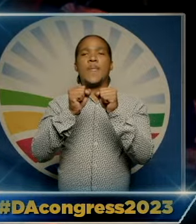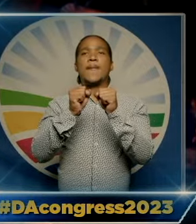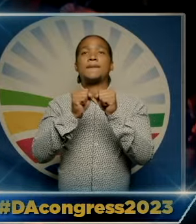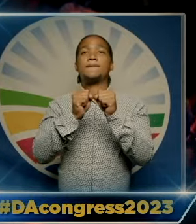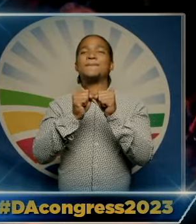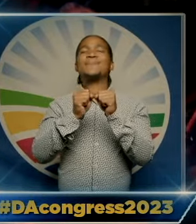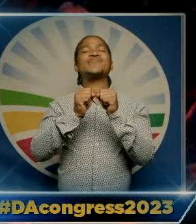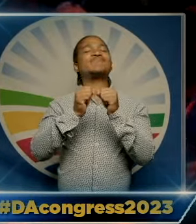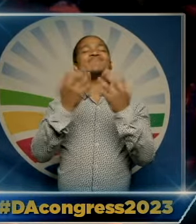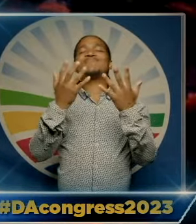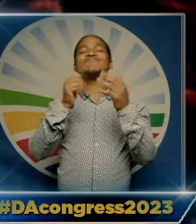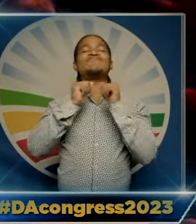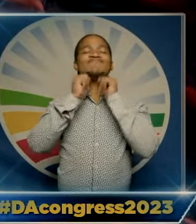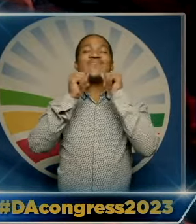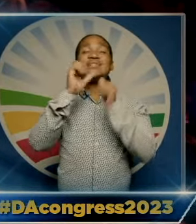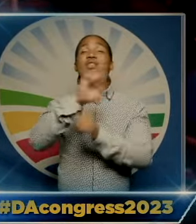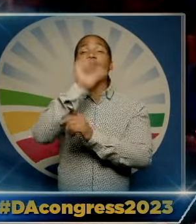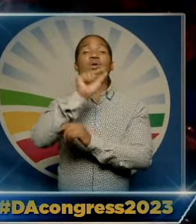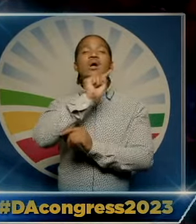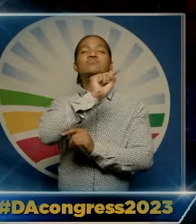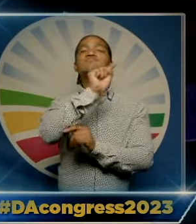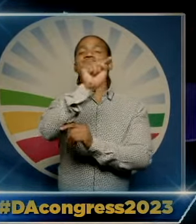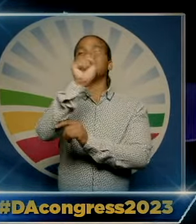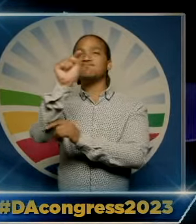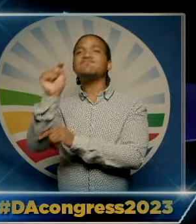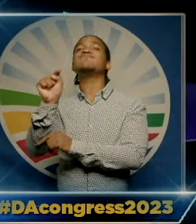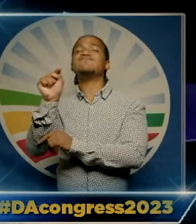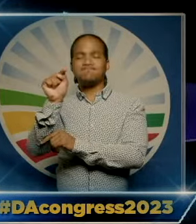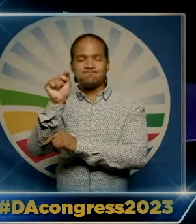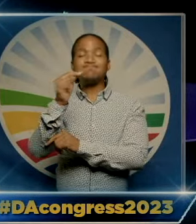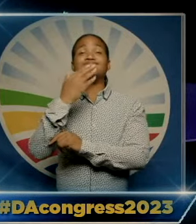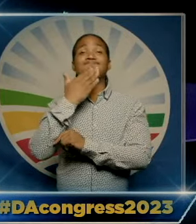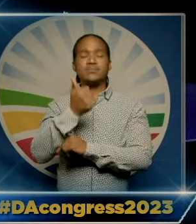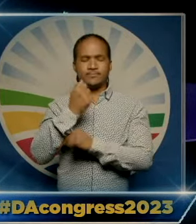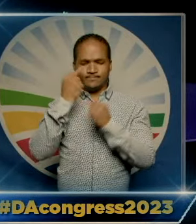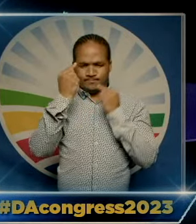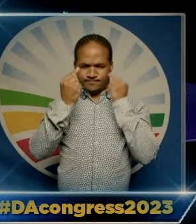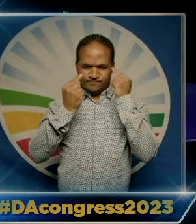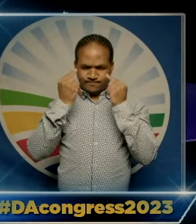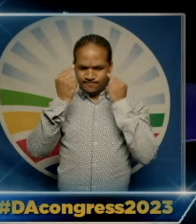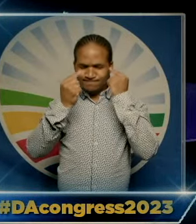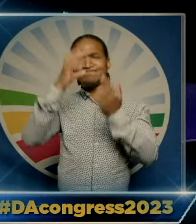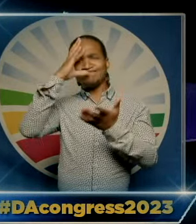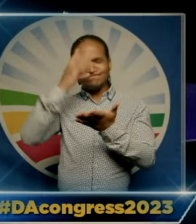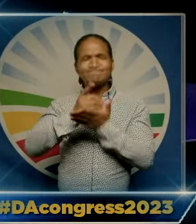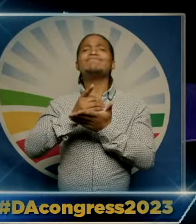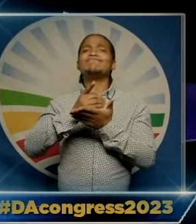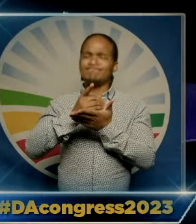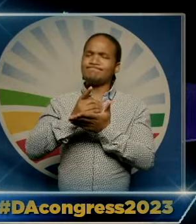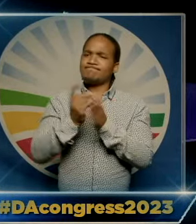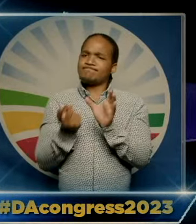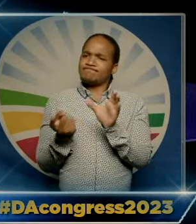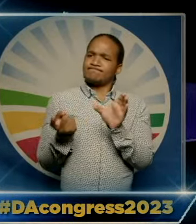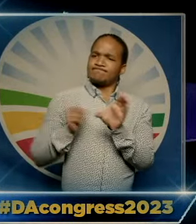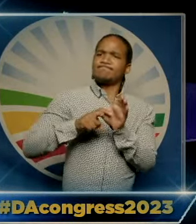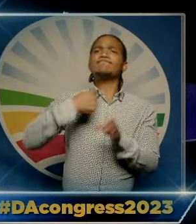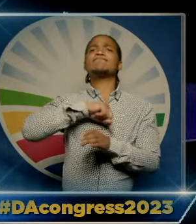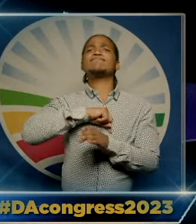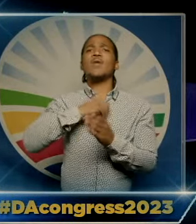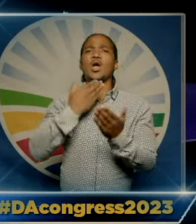Wherever you are across South Africa, make that choice today. Join us to change the